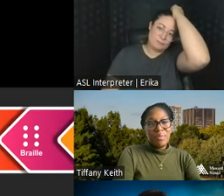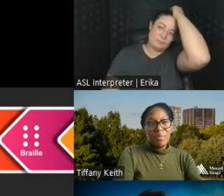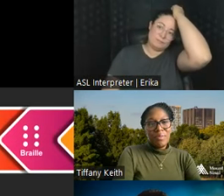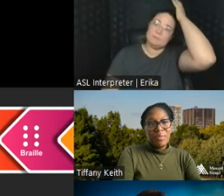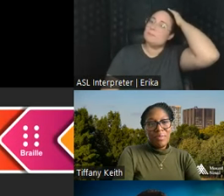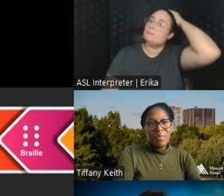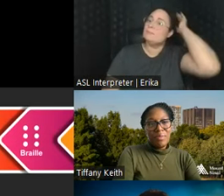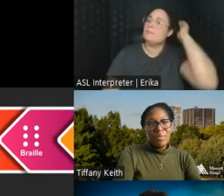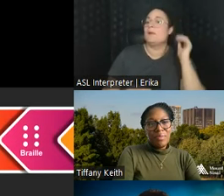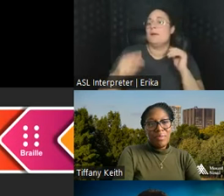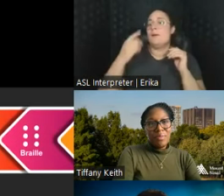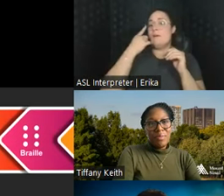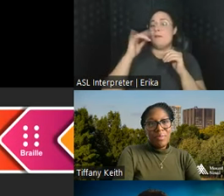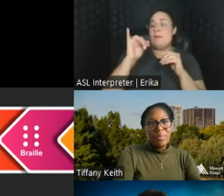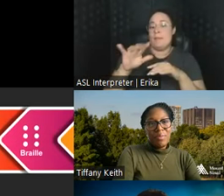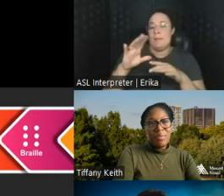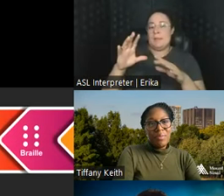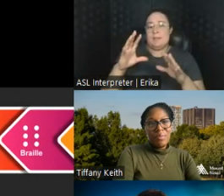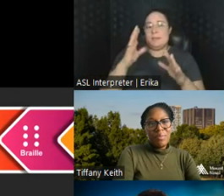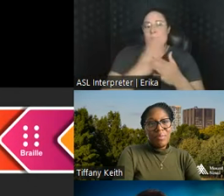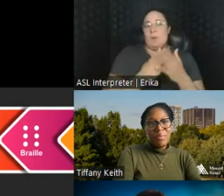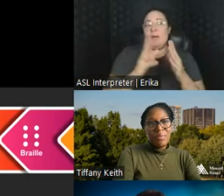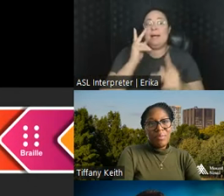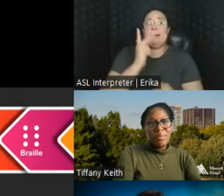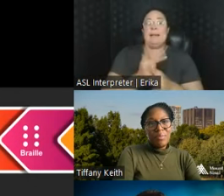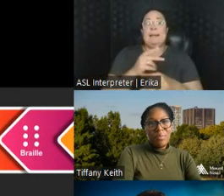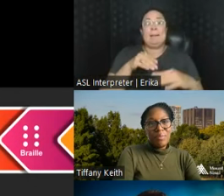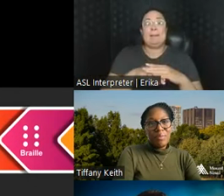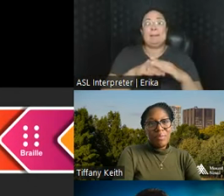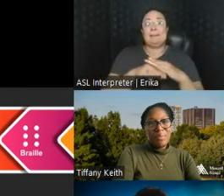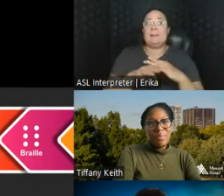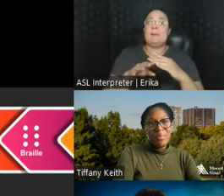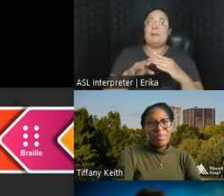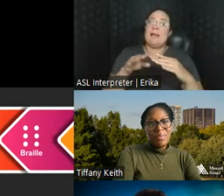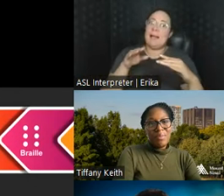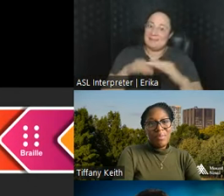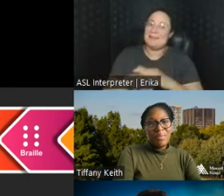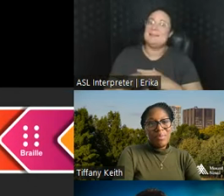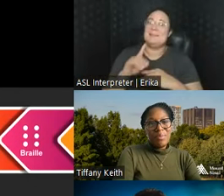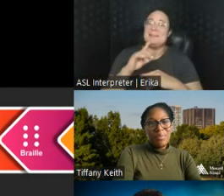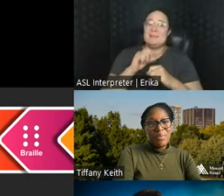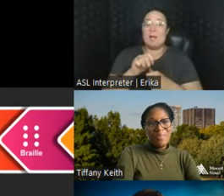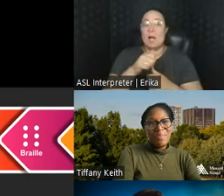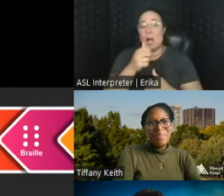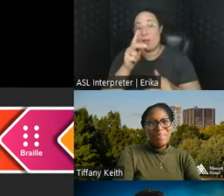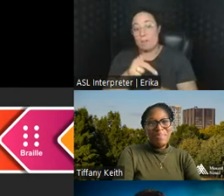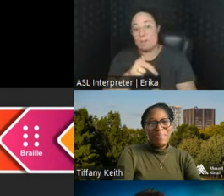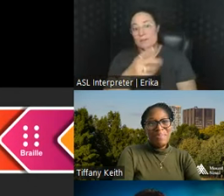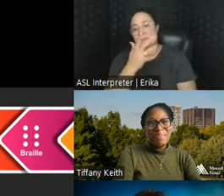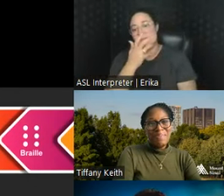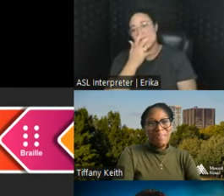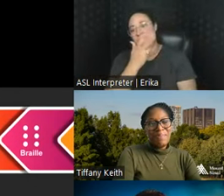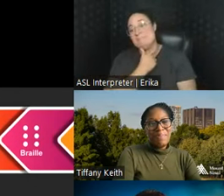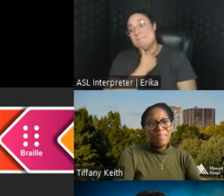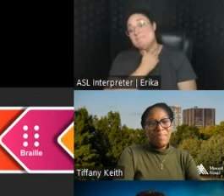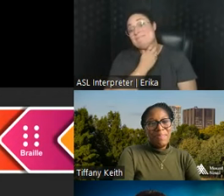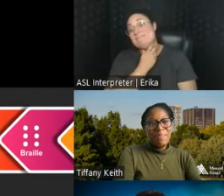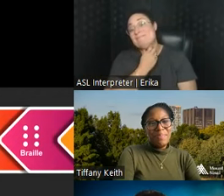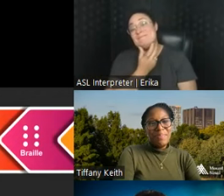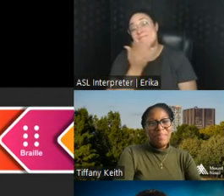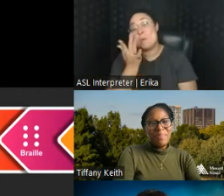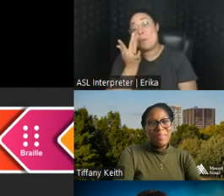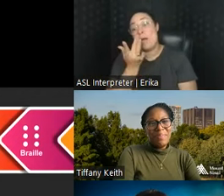Lastly, for this section, we want to keep accessibility accessible. Another disgruntled person. And here that person